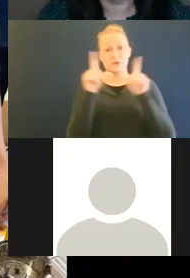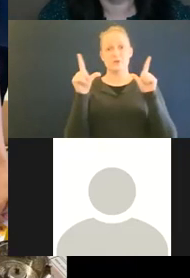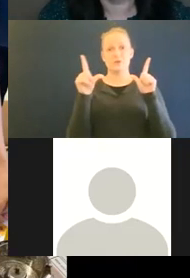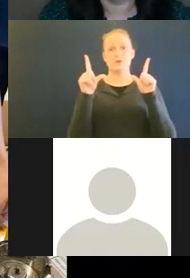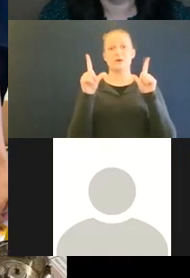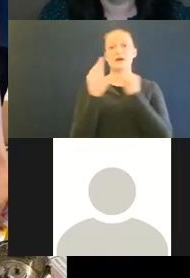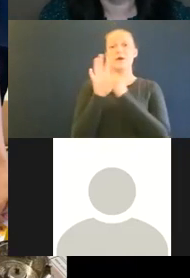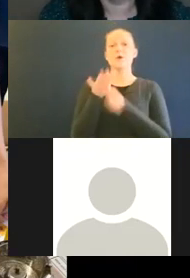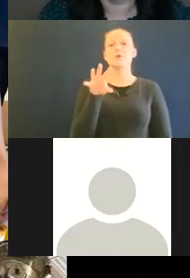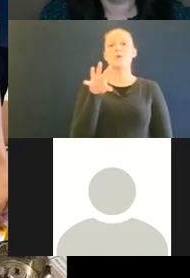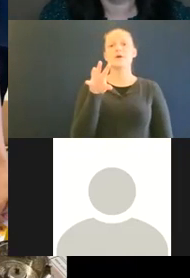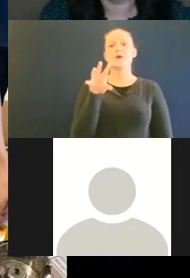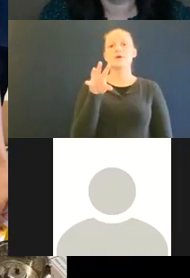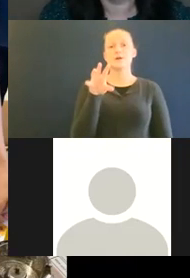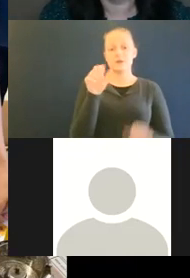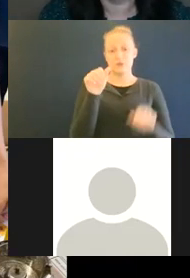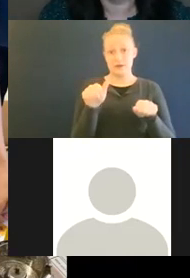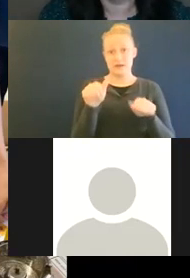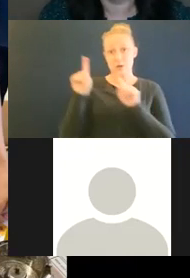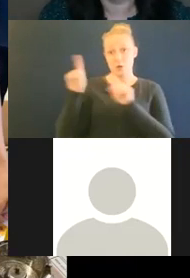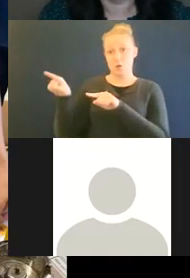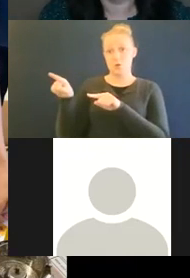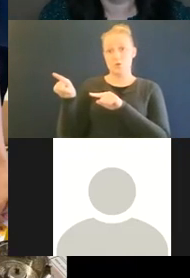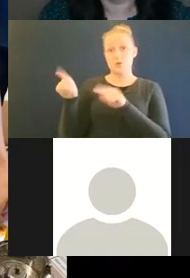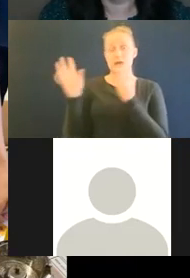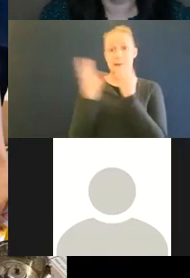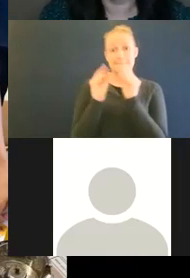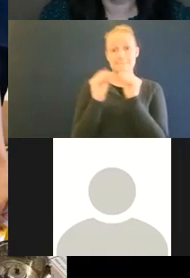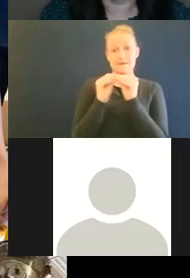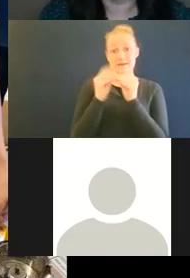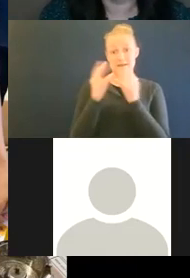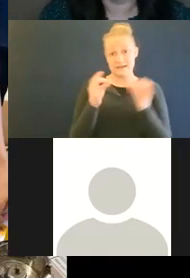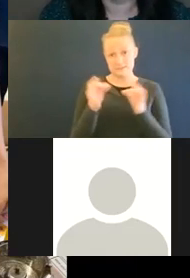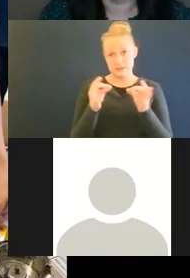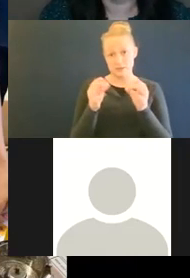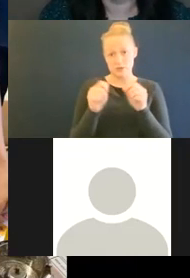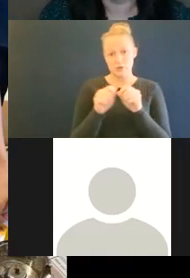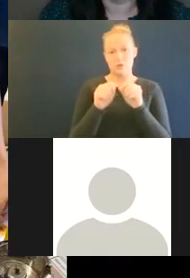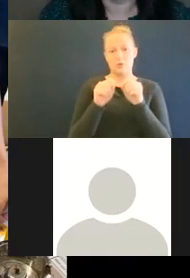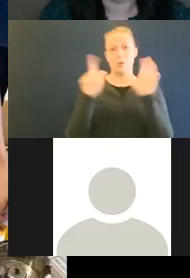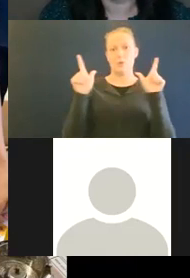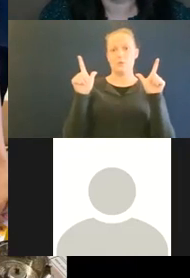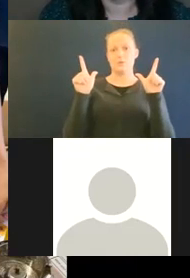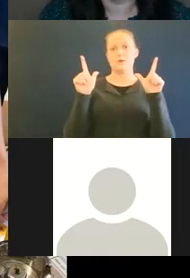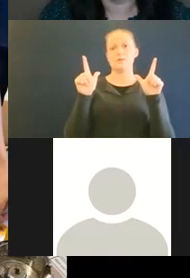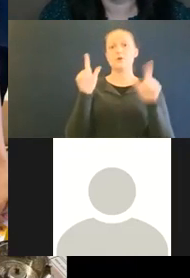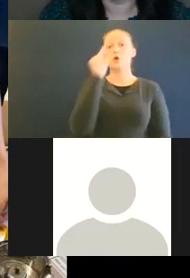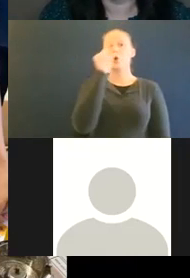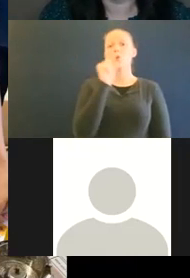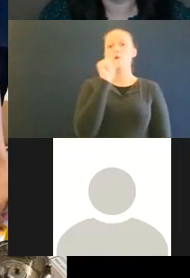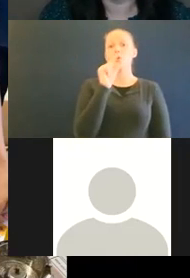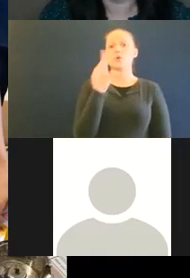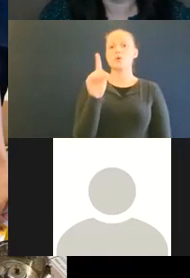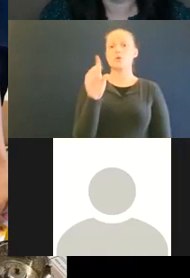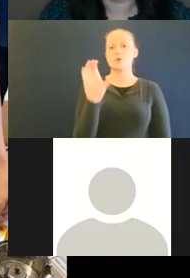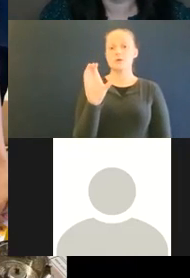session, you can go to our session description and open that up into Google Docs, and you should be